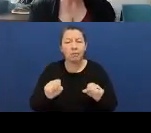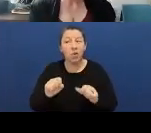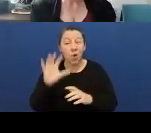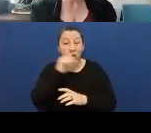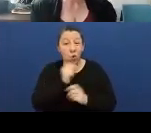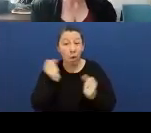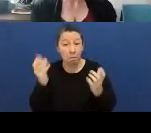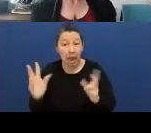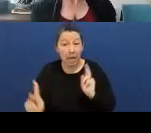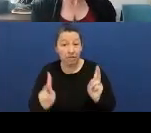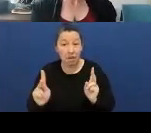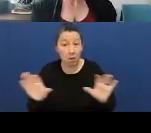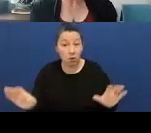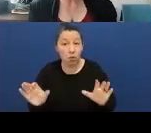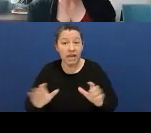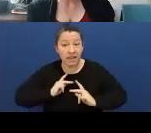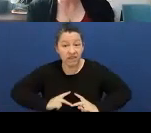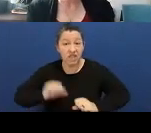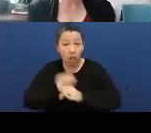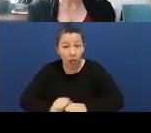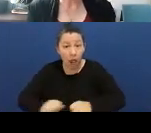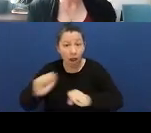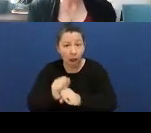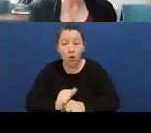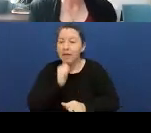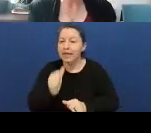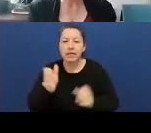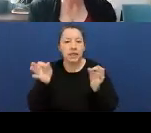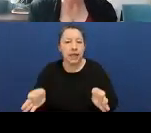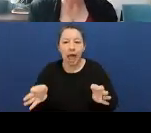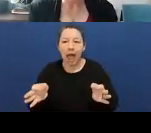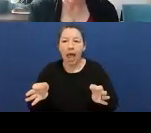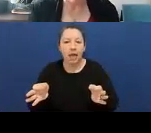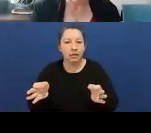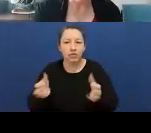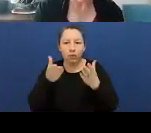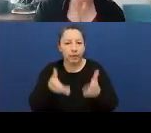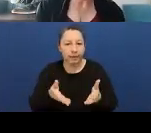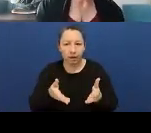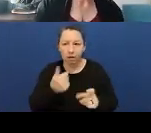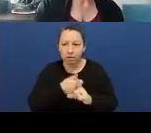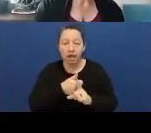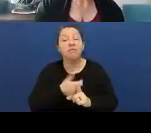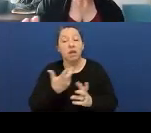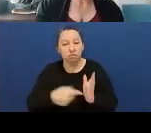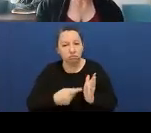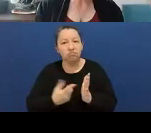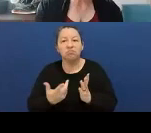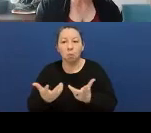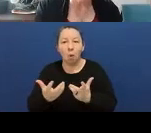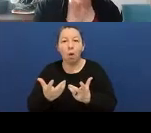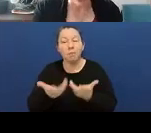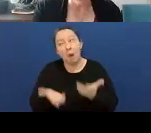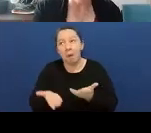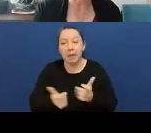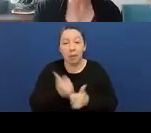grunt labor did not choose to be there and would sometimes probably want to escape. So let's step back